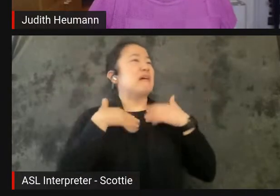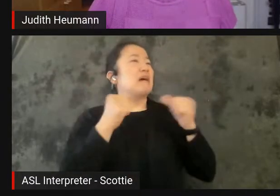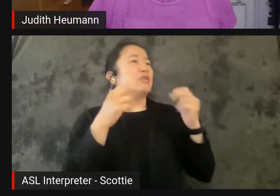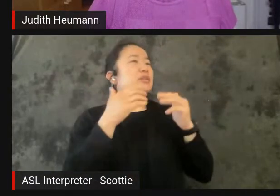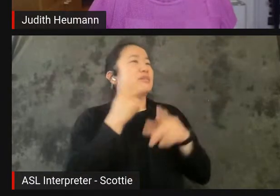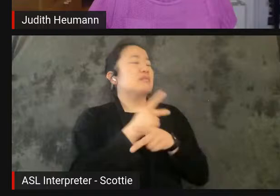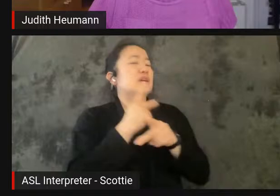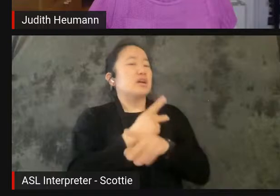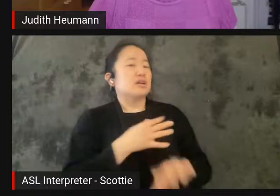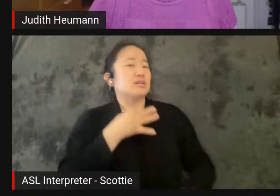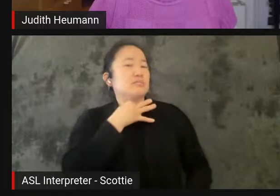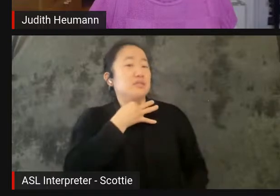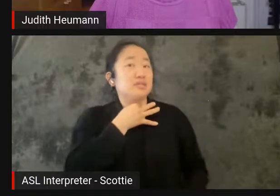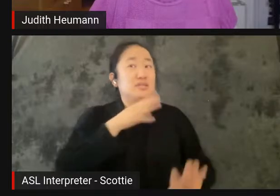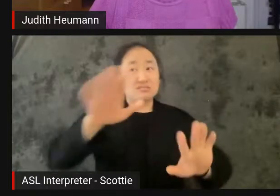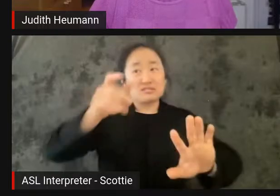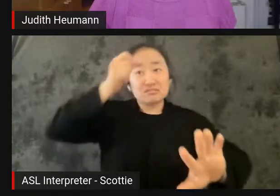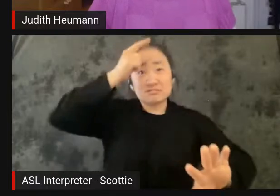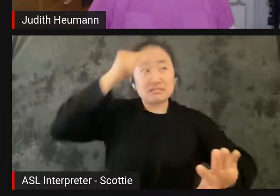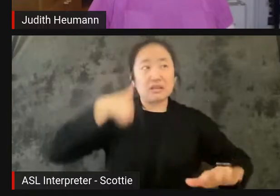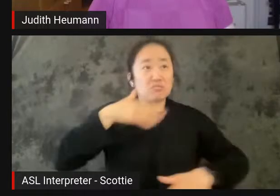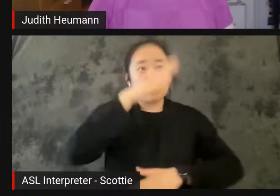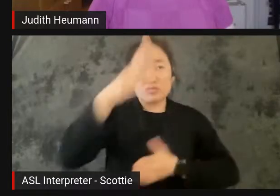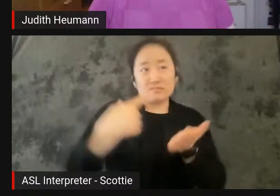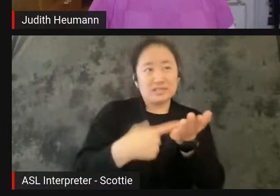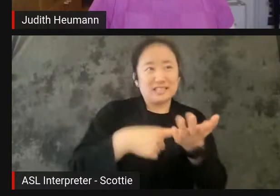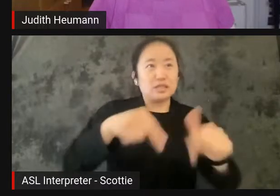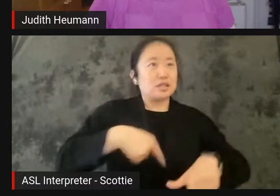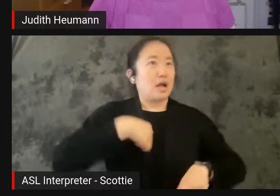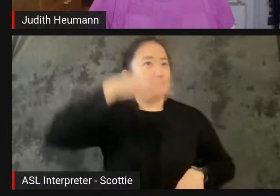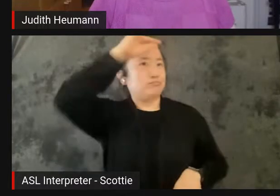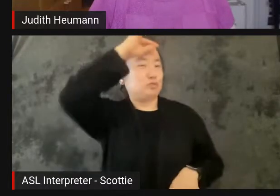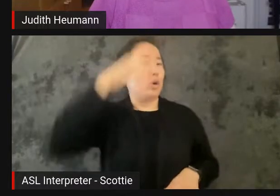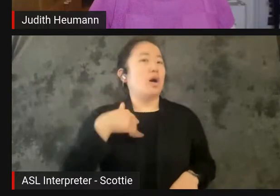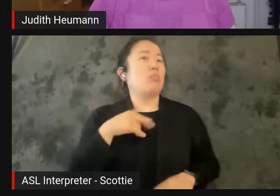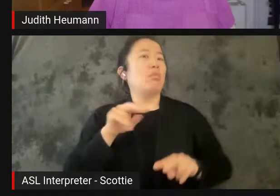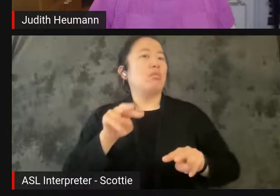And guys, we've never discussed this. I don't know the answer.